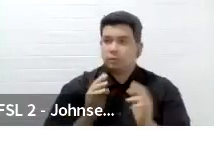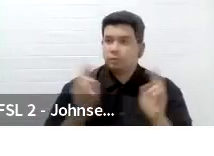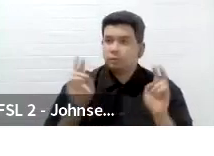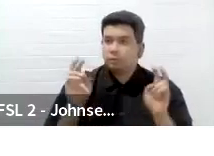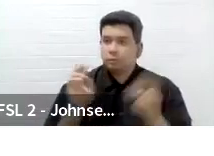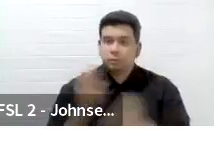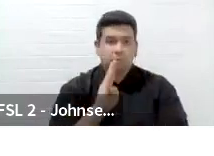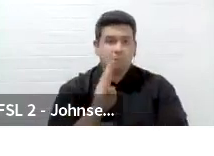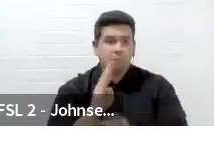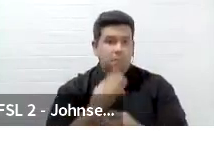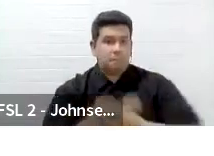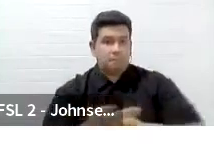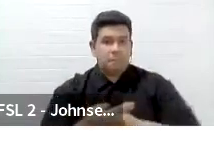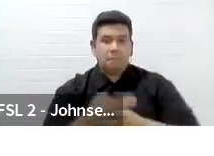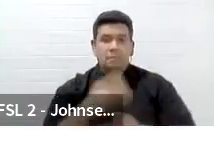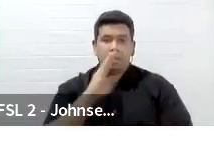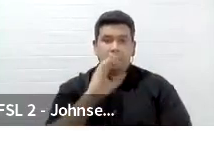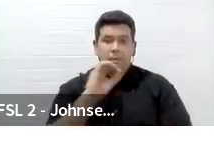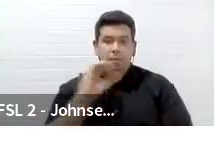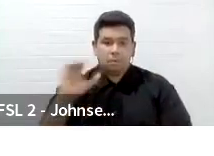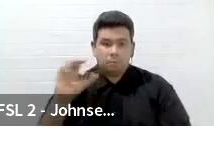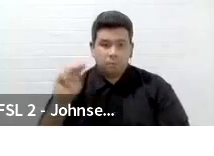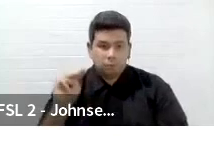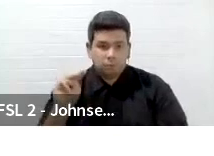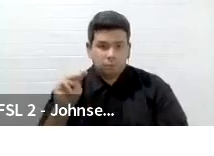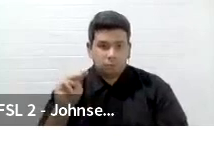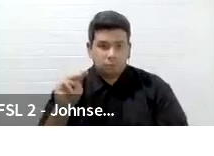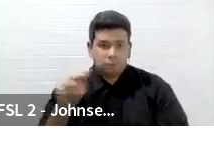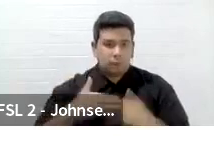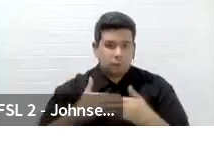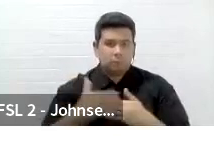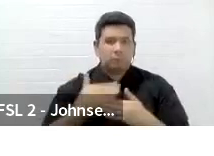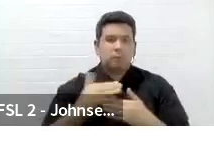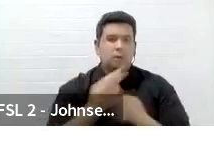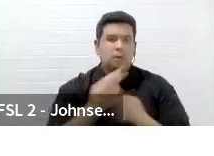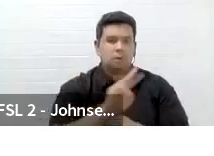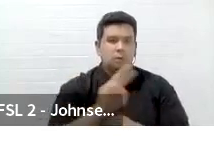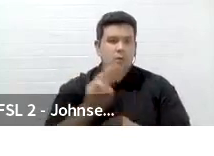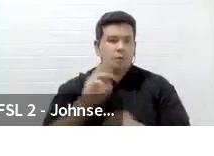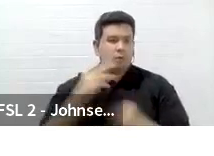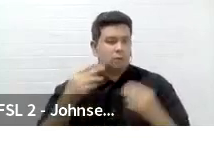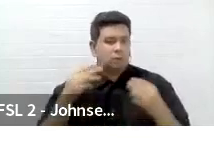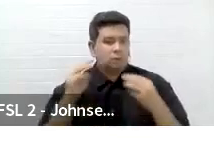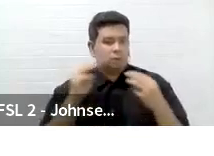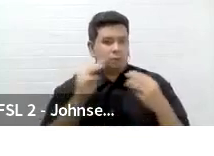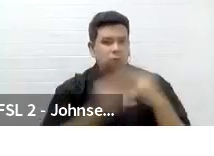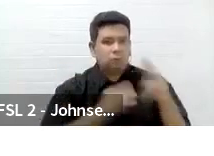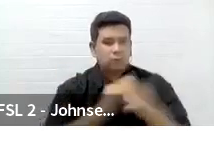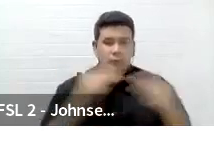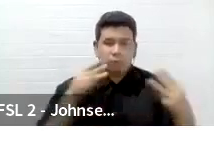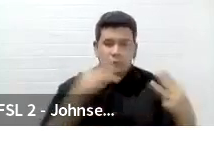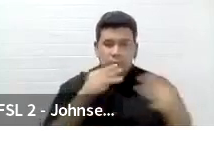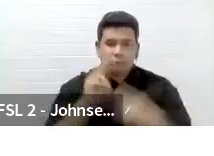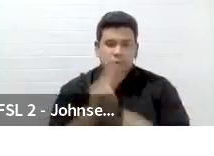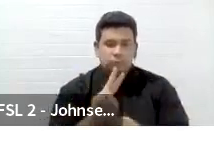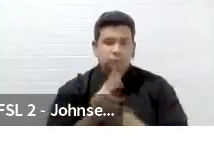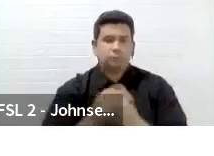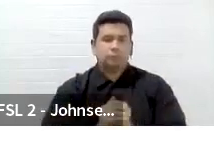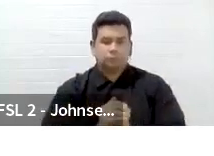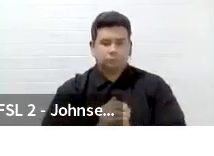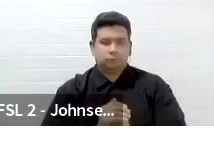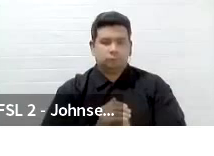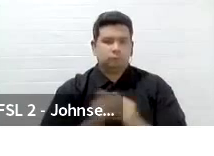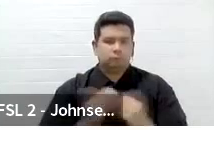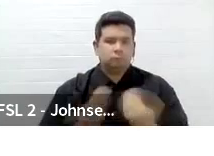II, marked by a surge in fertility resulting in a bump in population size. And I illustrate it here with the population structure